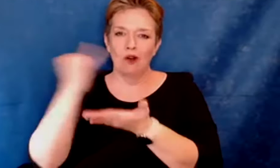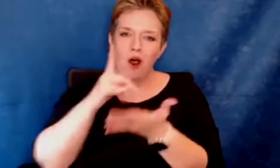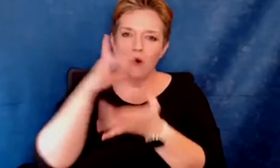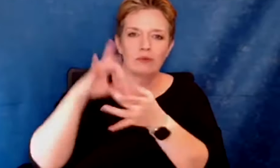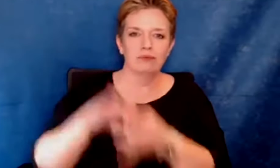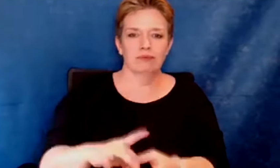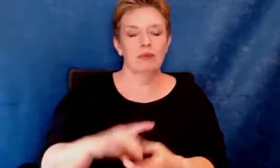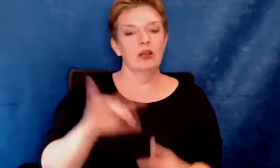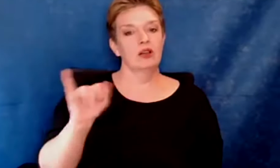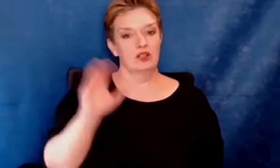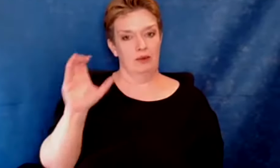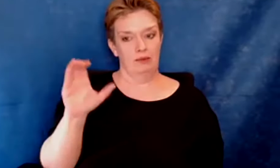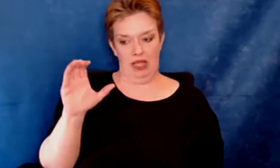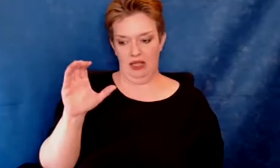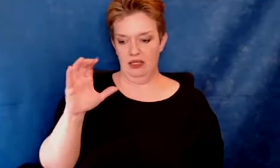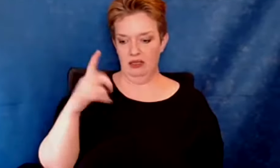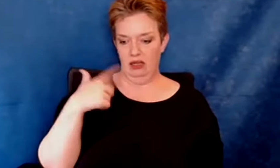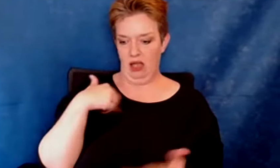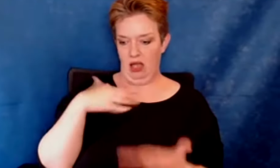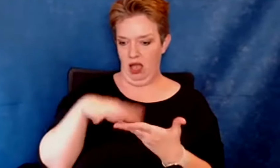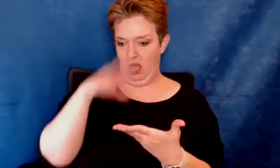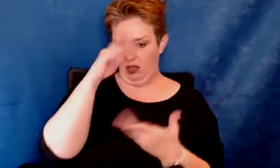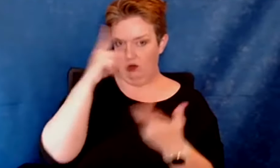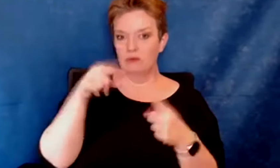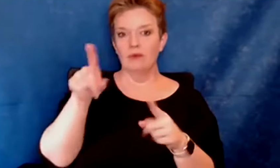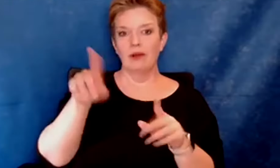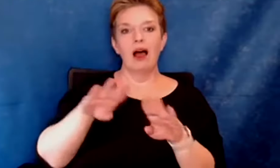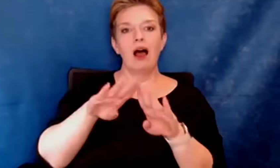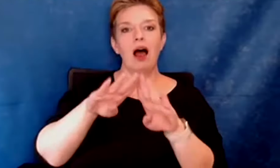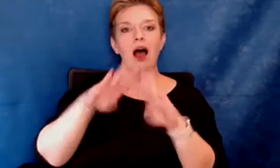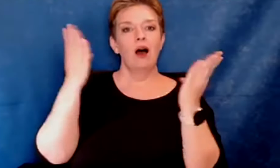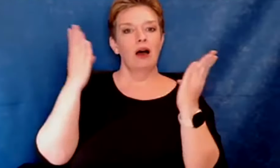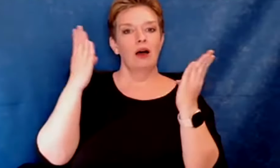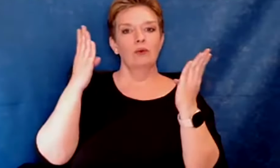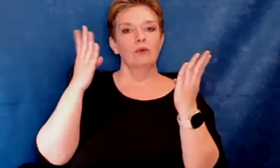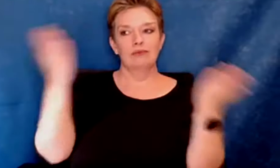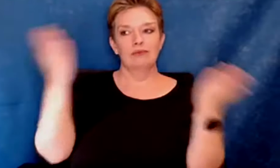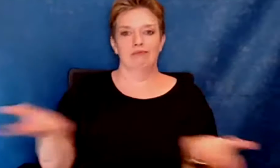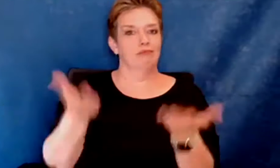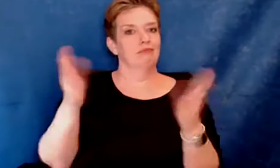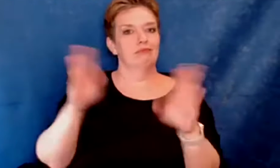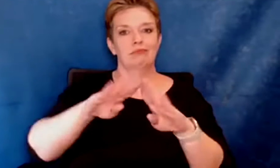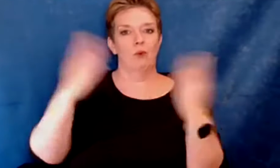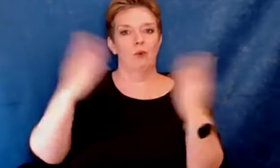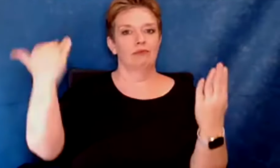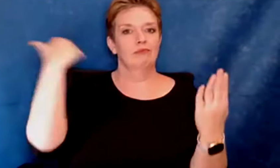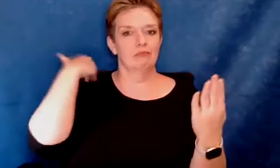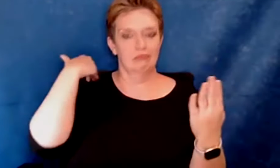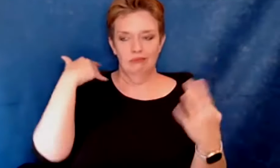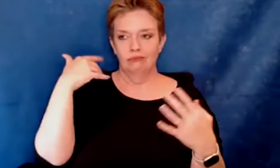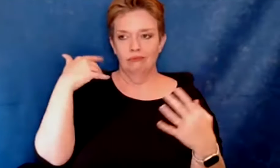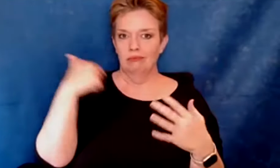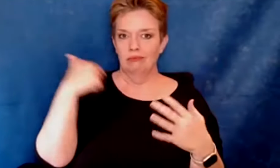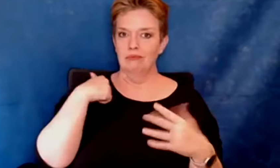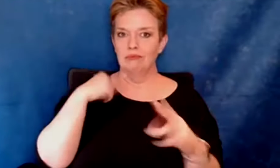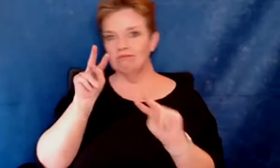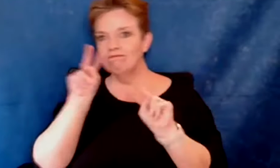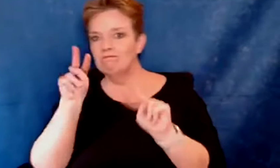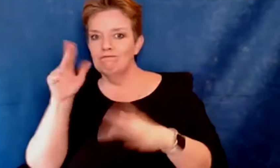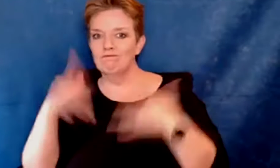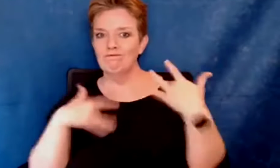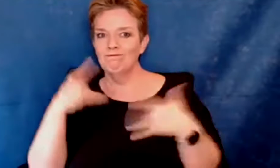discovered James Castle when I opened the house. And yeah, I was really excited for this residency because I was